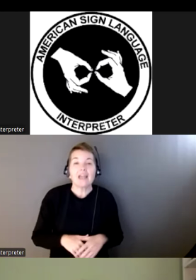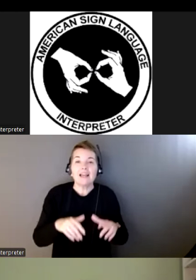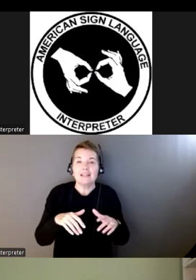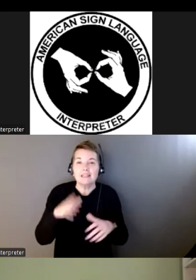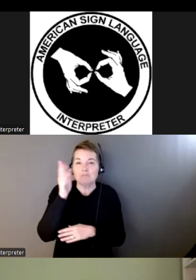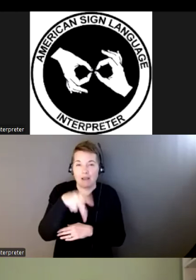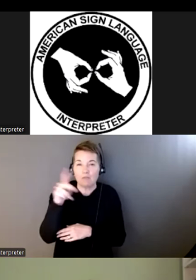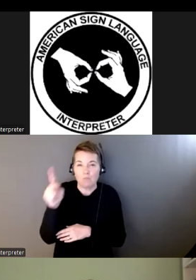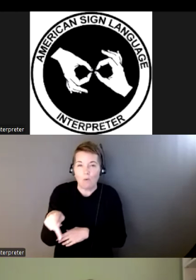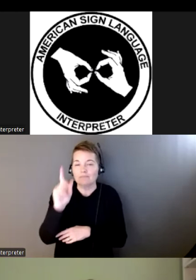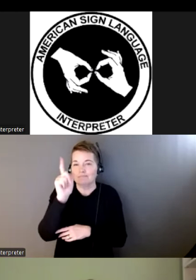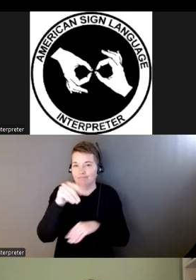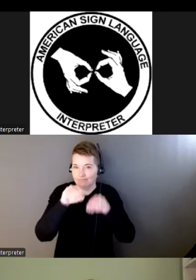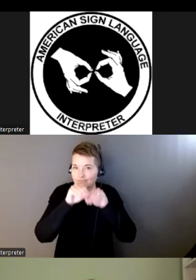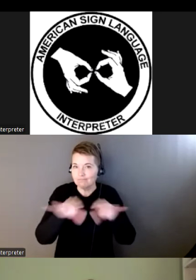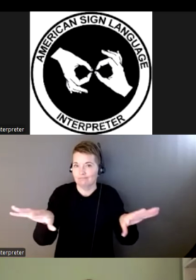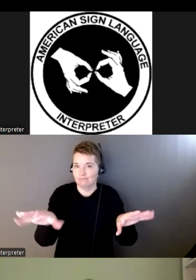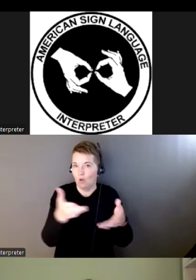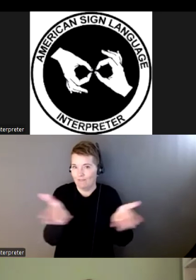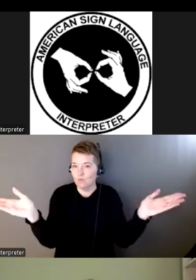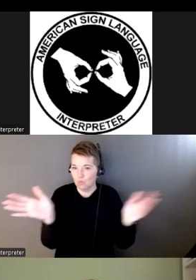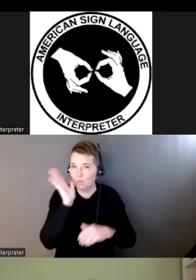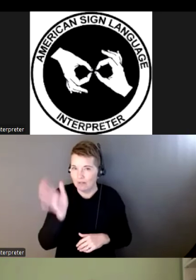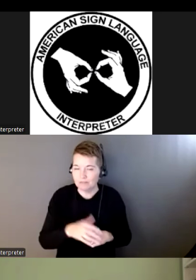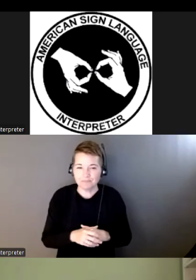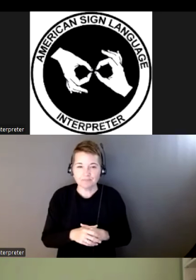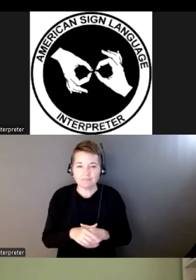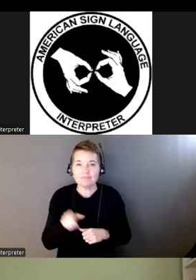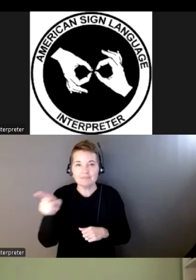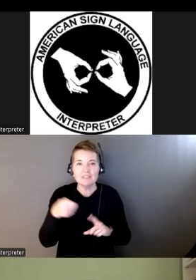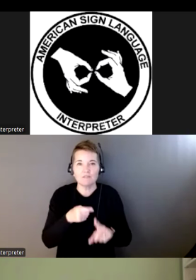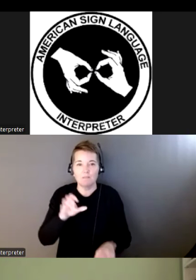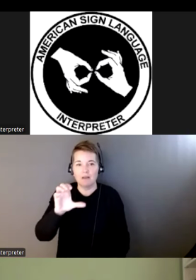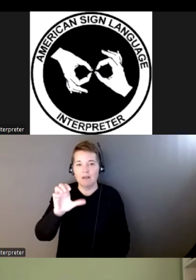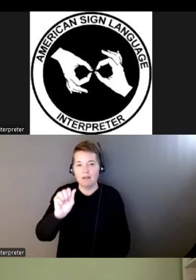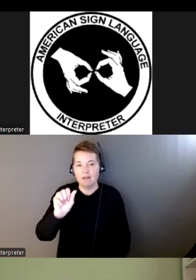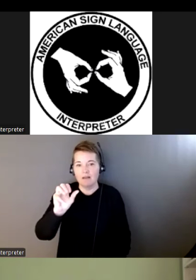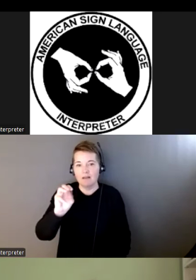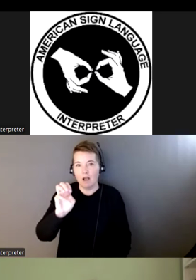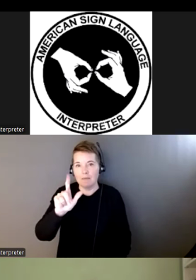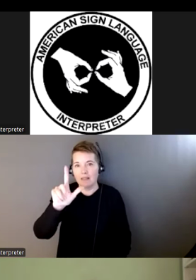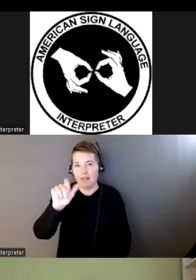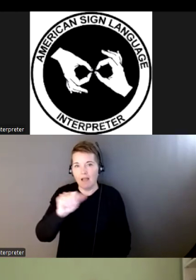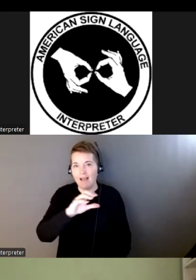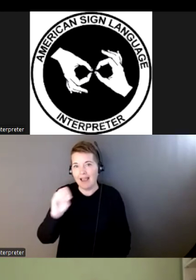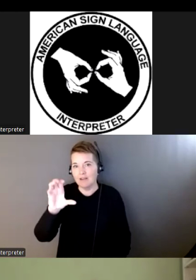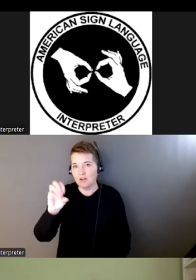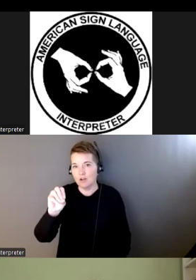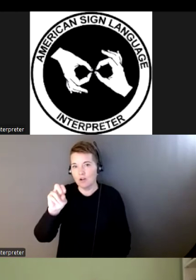the picture and the credit. That was from Kamalan Consciousness Project funded through this